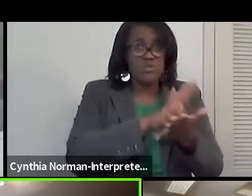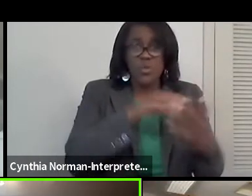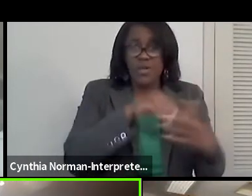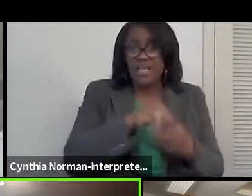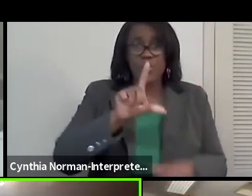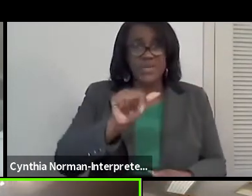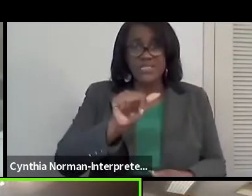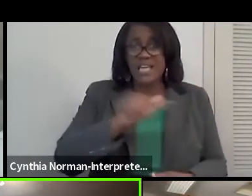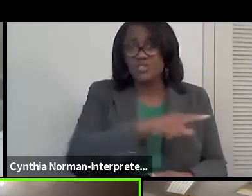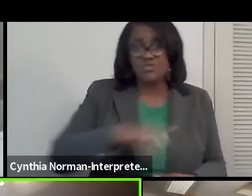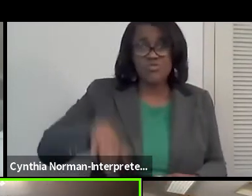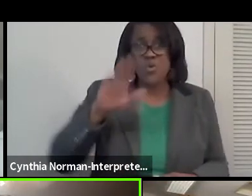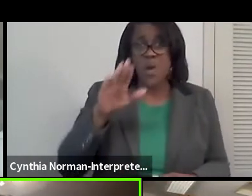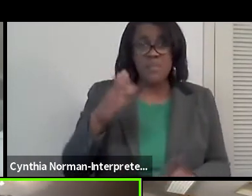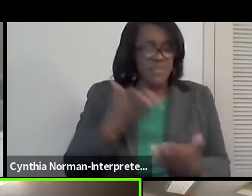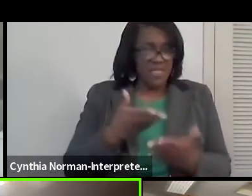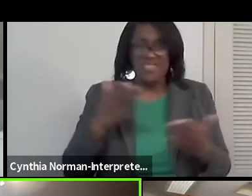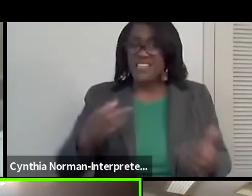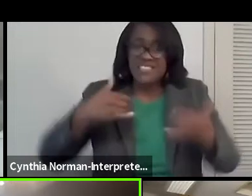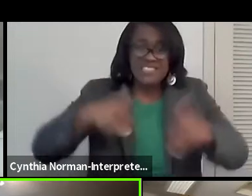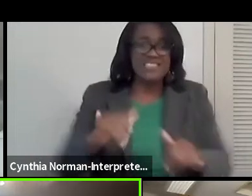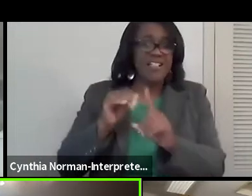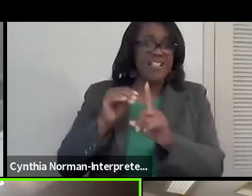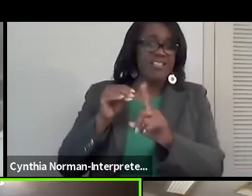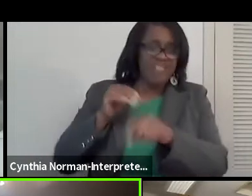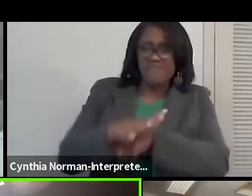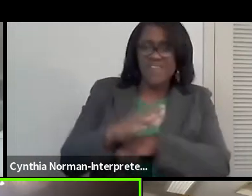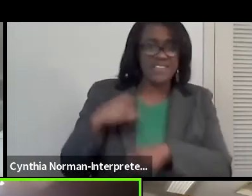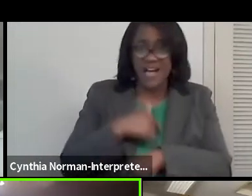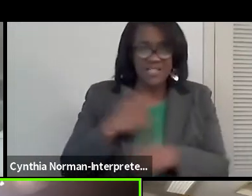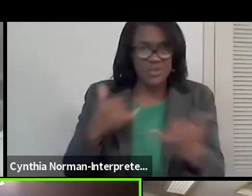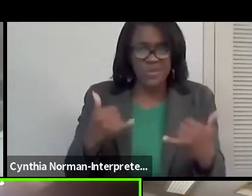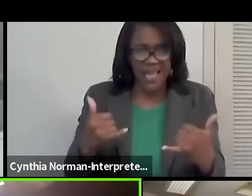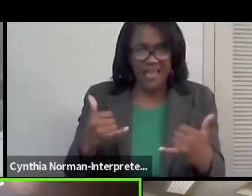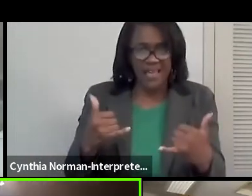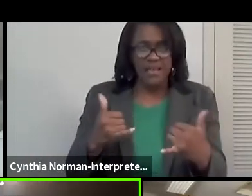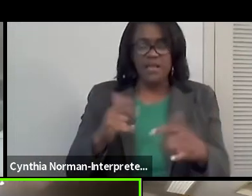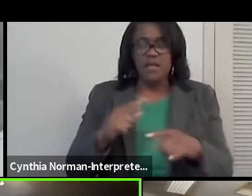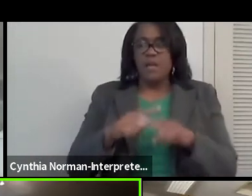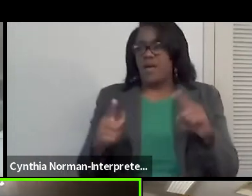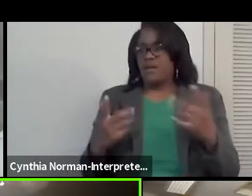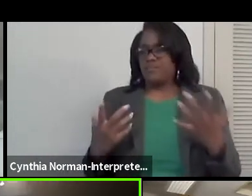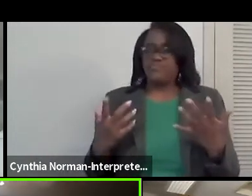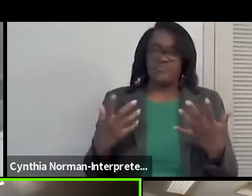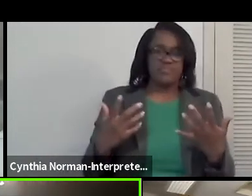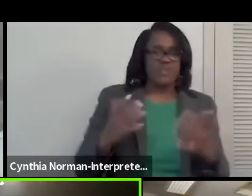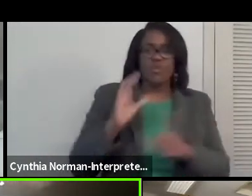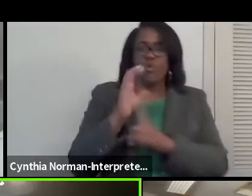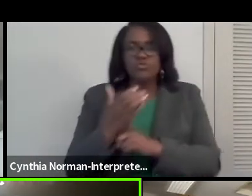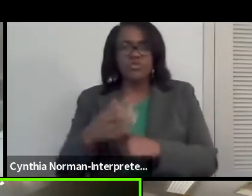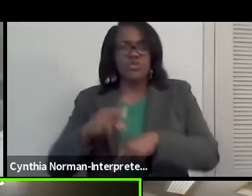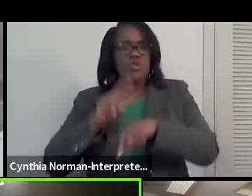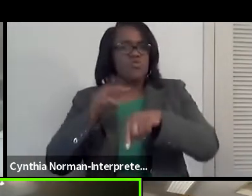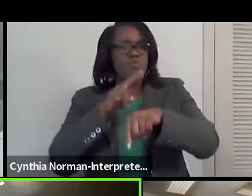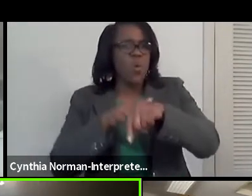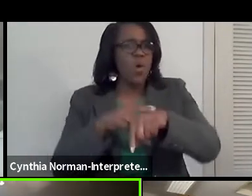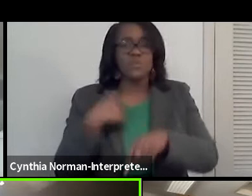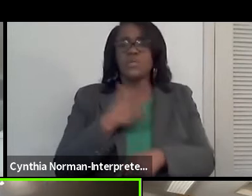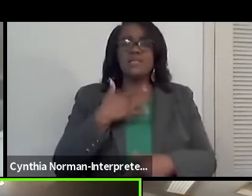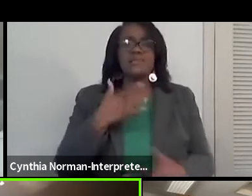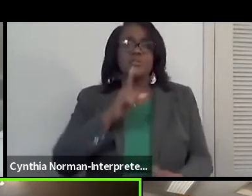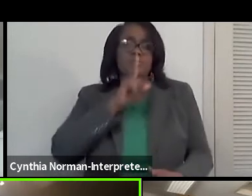so, like, these are things that are still affecting us today. But, you know, they're because of cultural norms, we just don't want to talk about it. And so